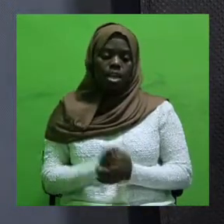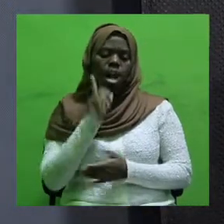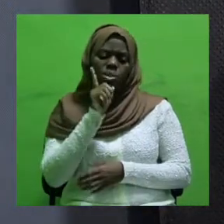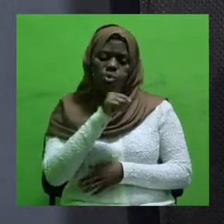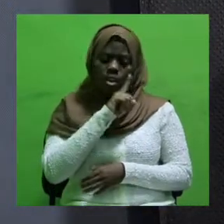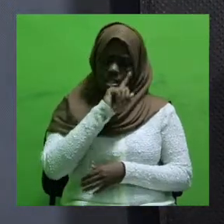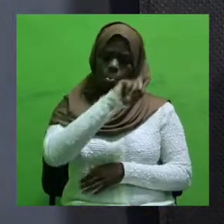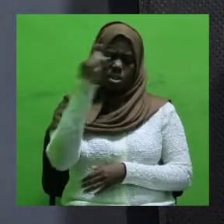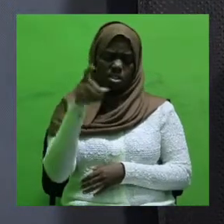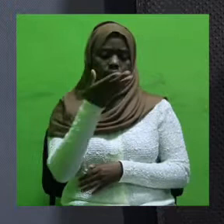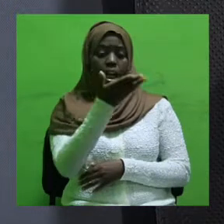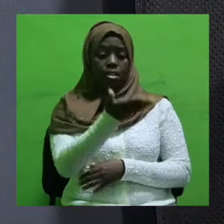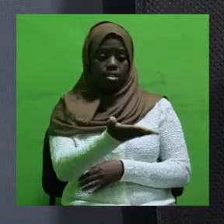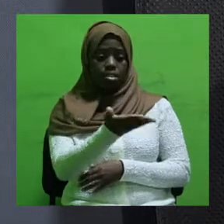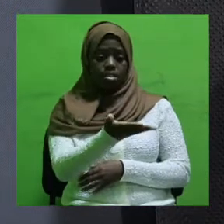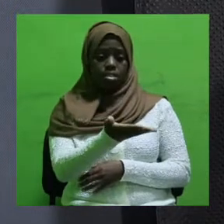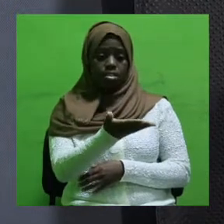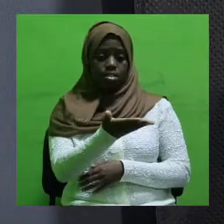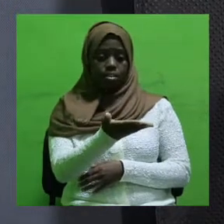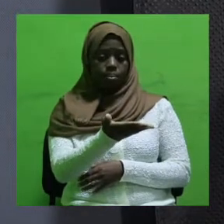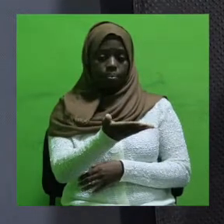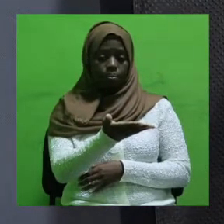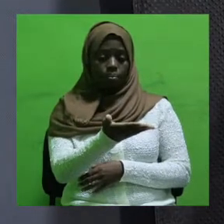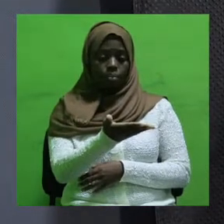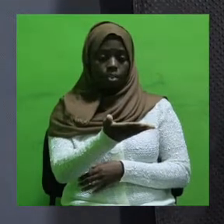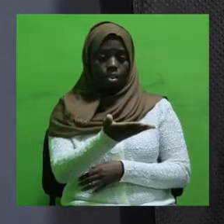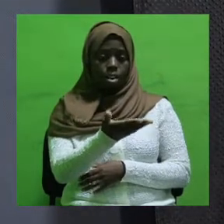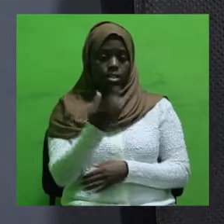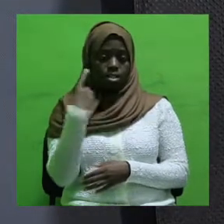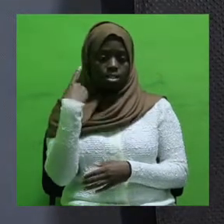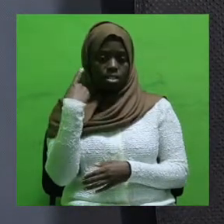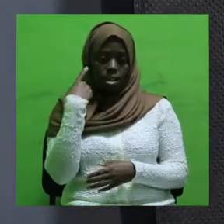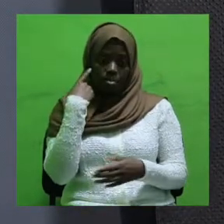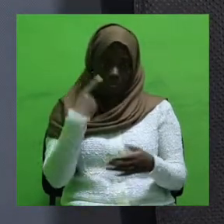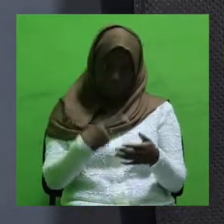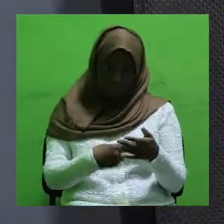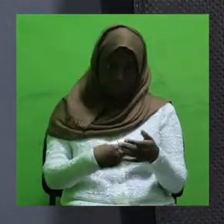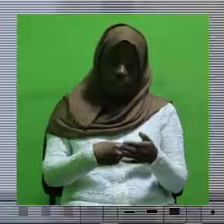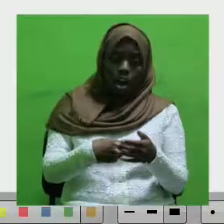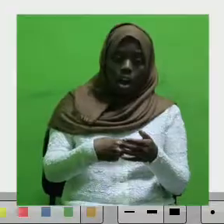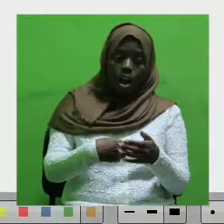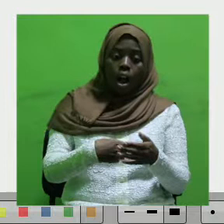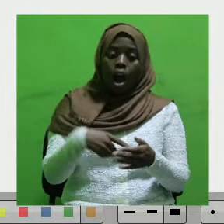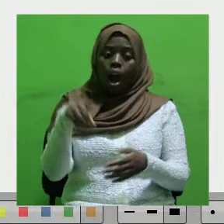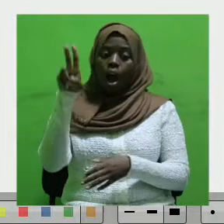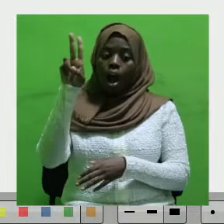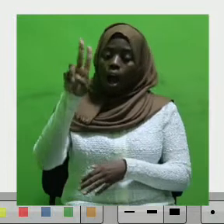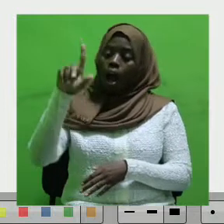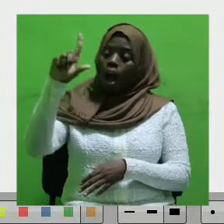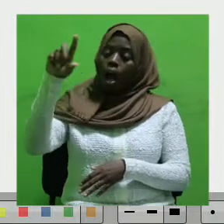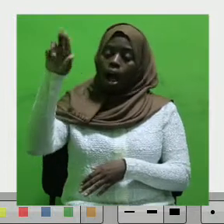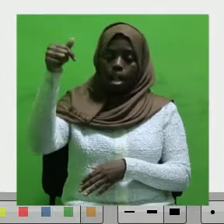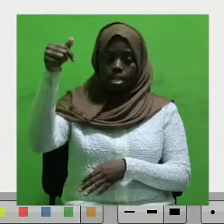Whereby, in answering a question like this, you can write it in a paragraph way, such as, ultrafiltration is the process